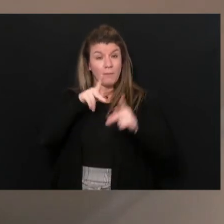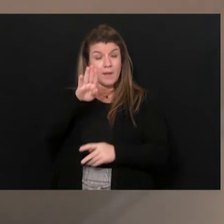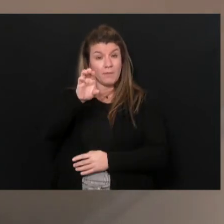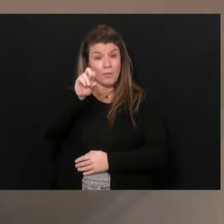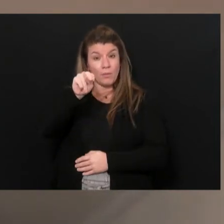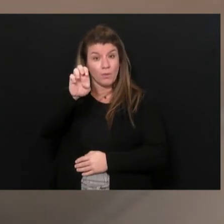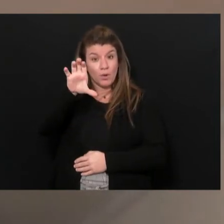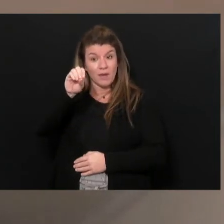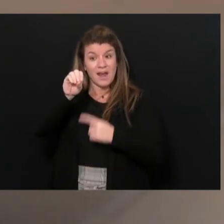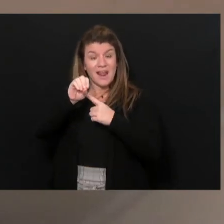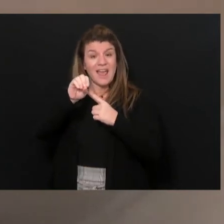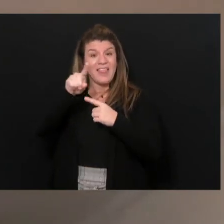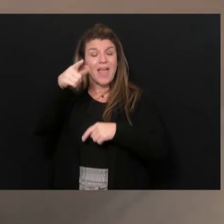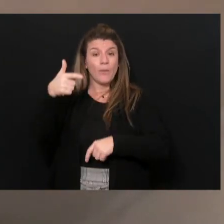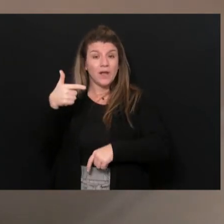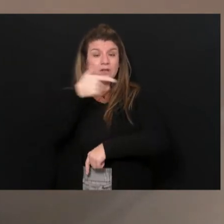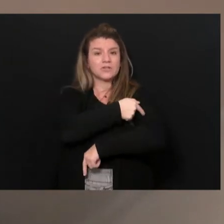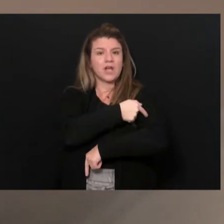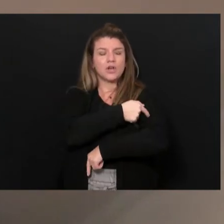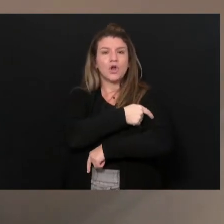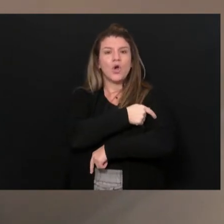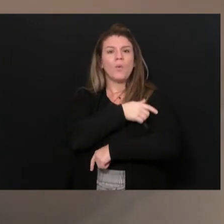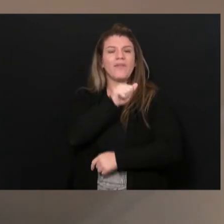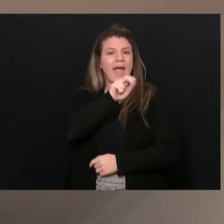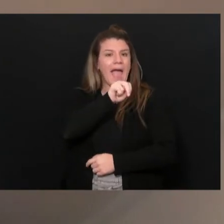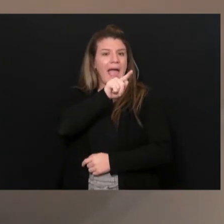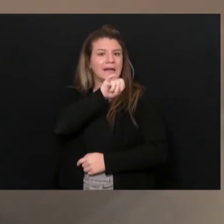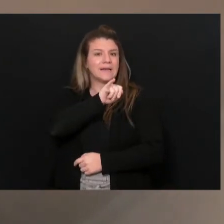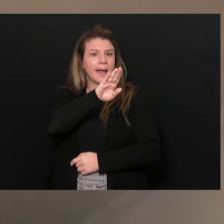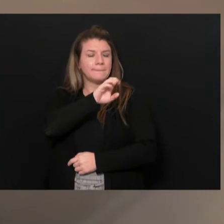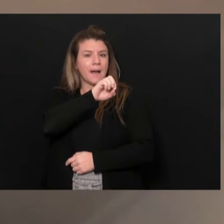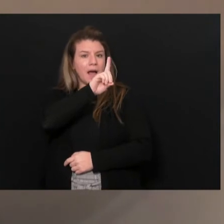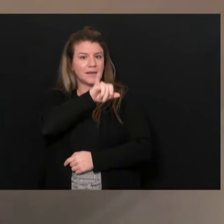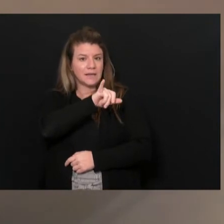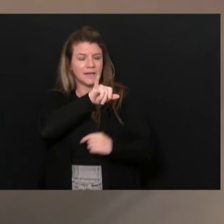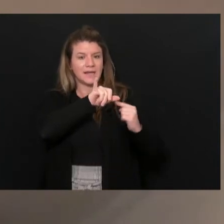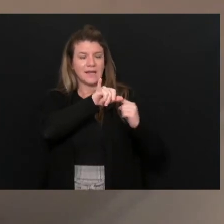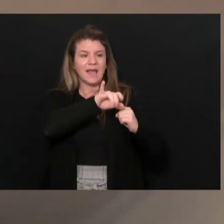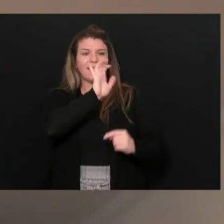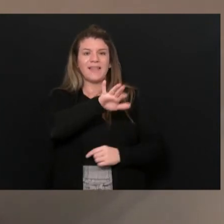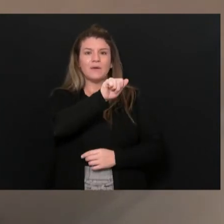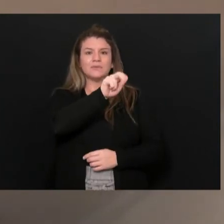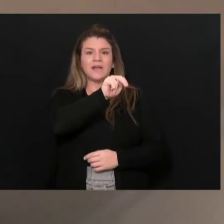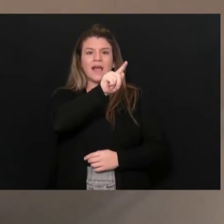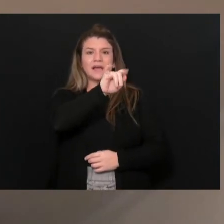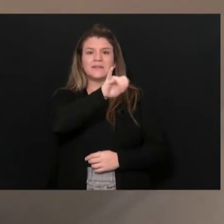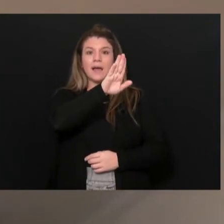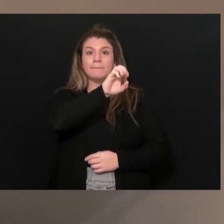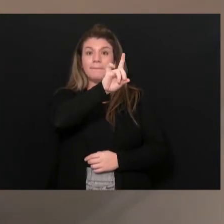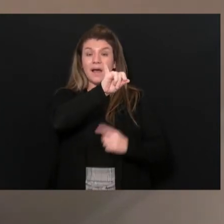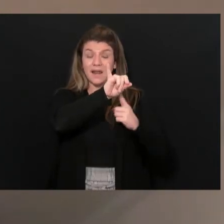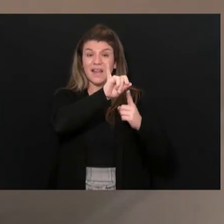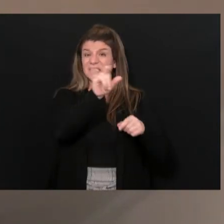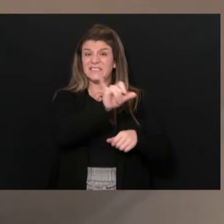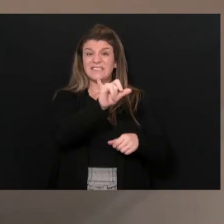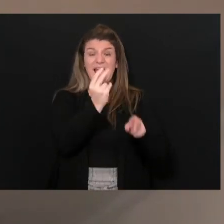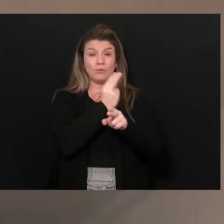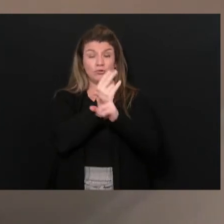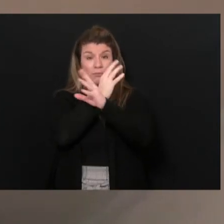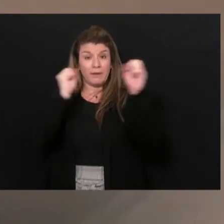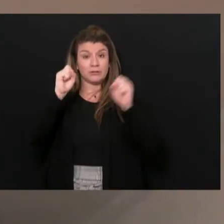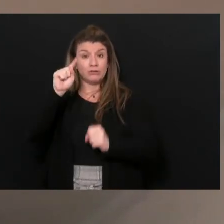they were immunized with the Regeneron antibody, which was the antibody that was used to treat President Trump when